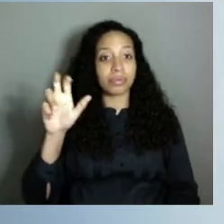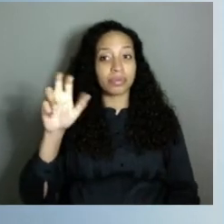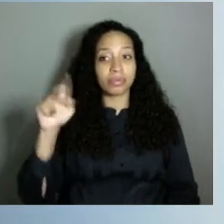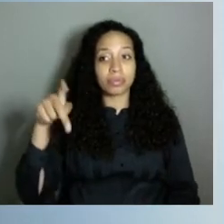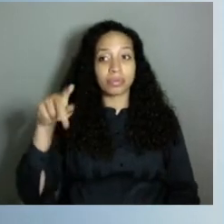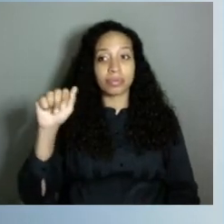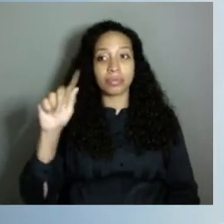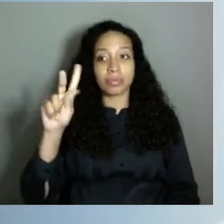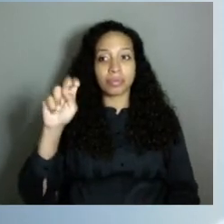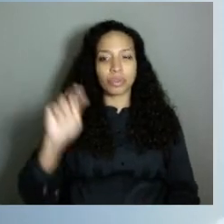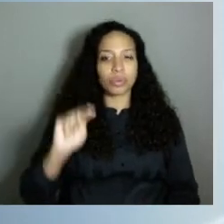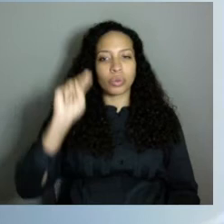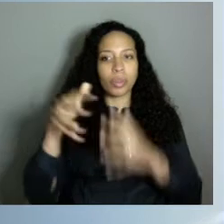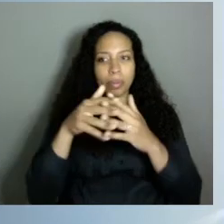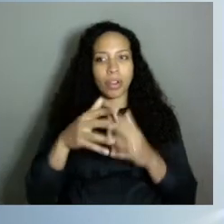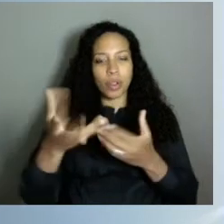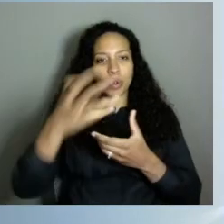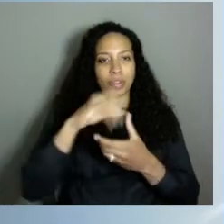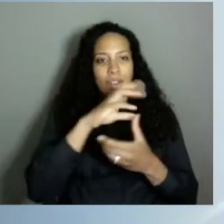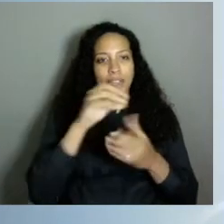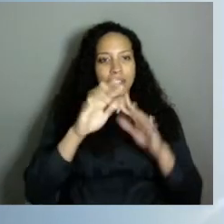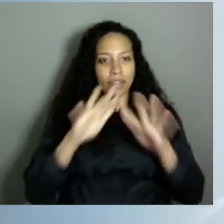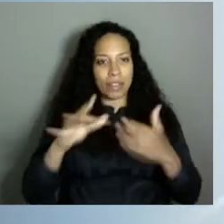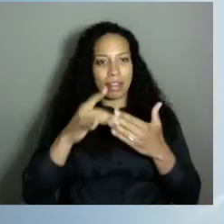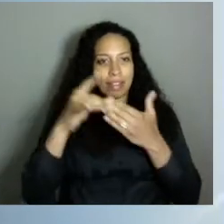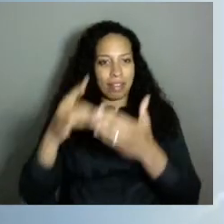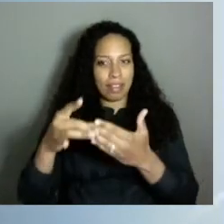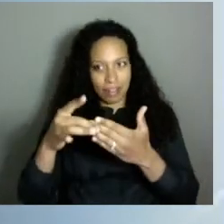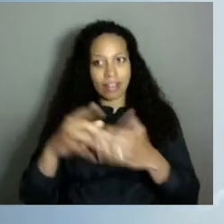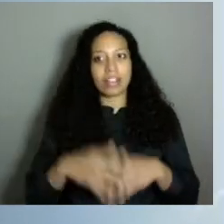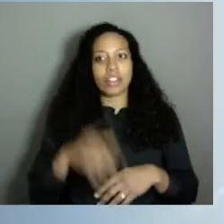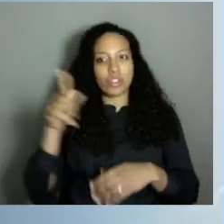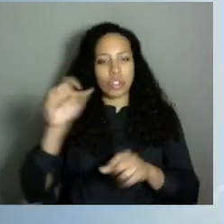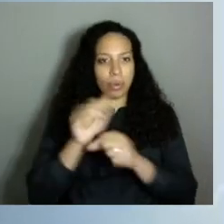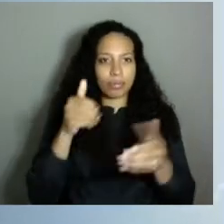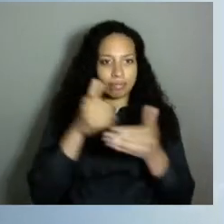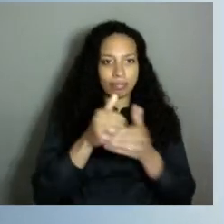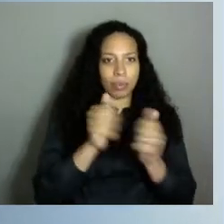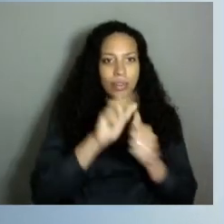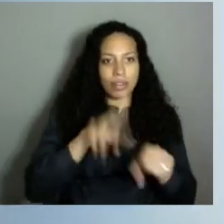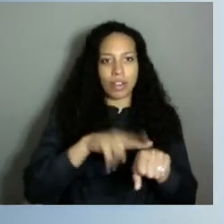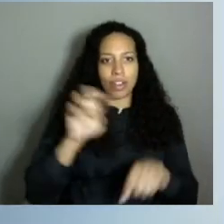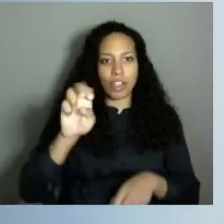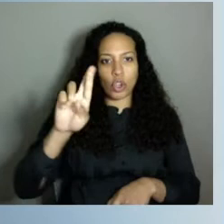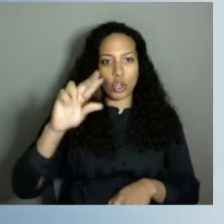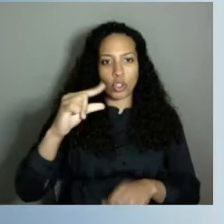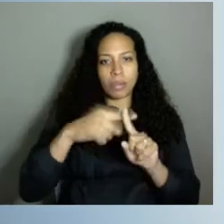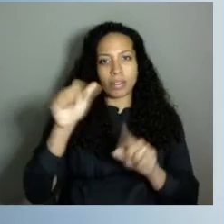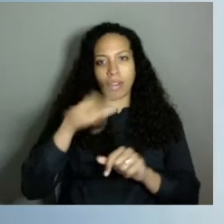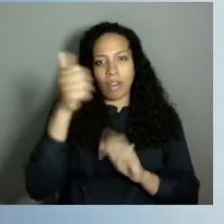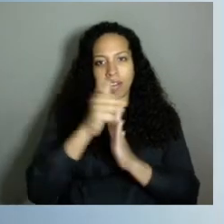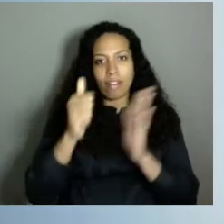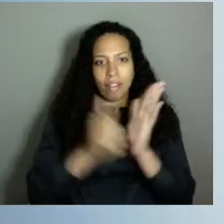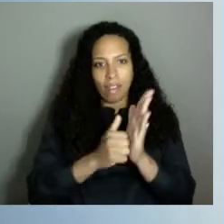Diversity Lead at Accenture. Karen has worked closely with national ERGs and other client account leaders to help drive the inclusion